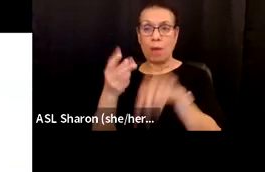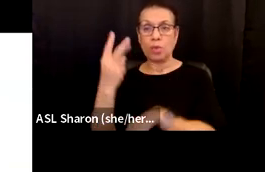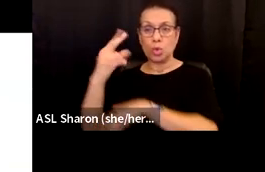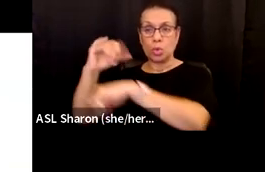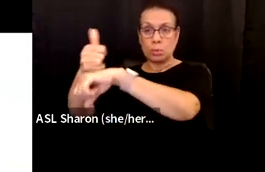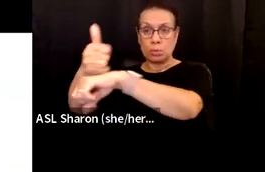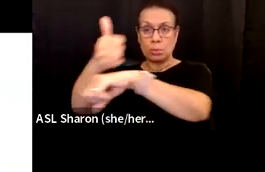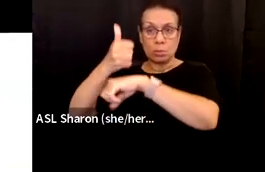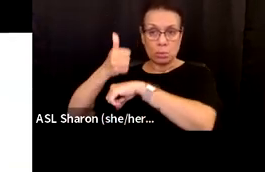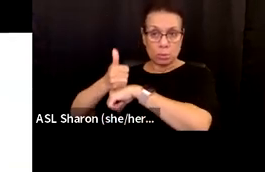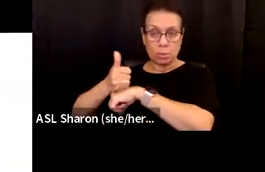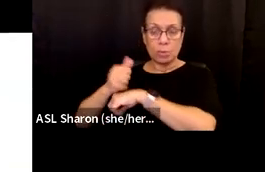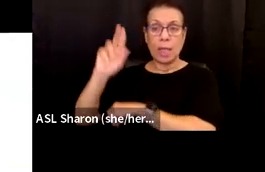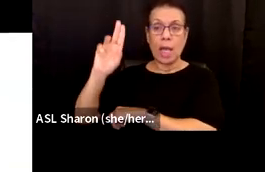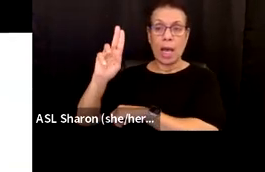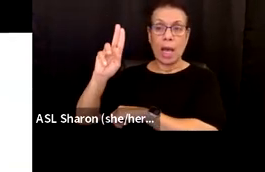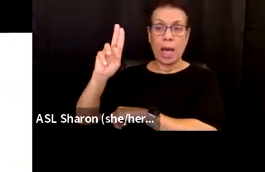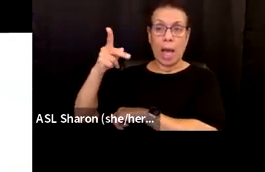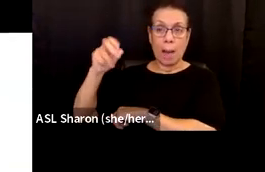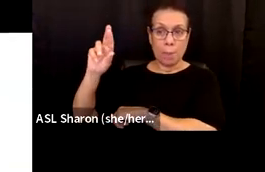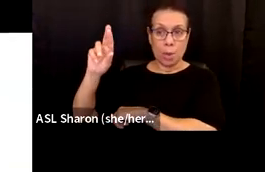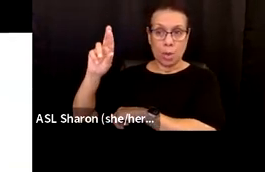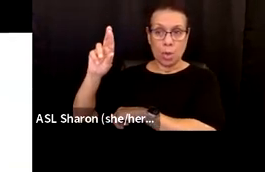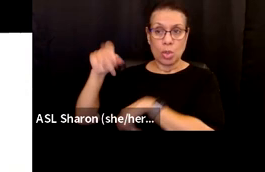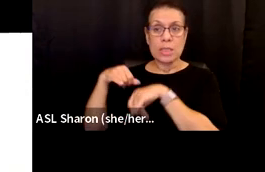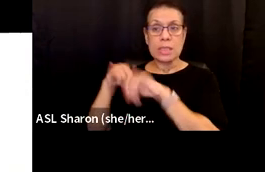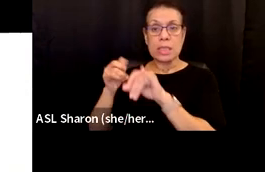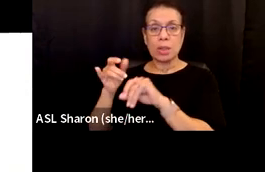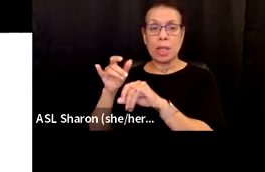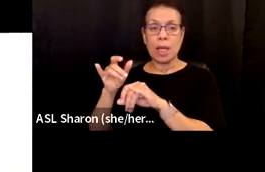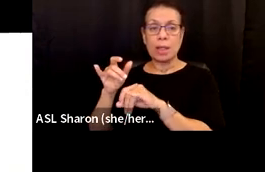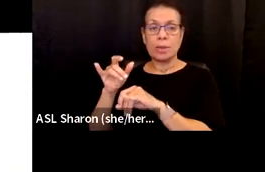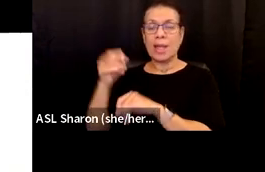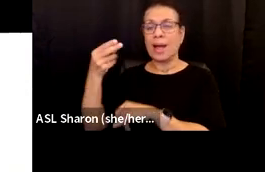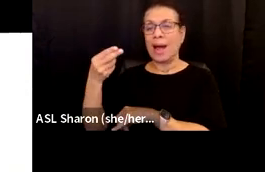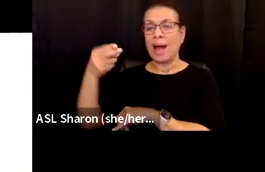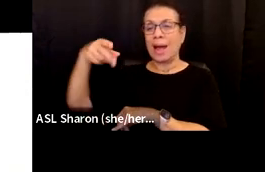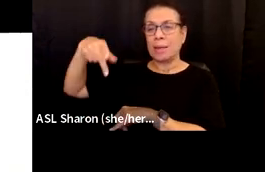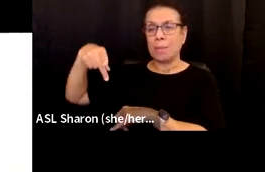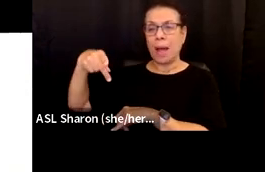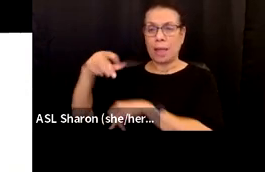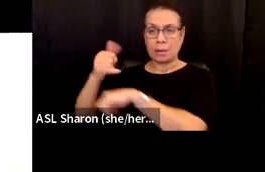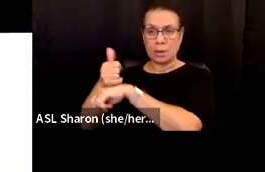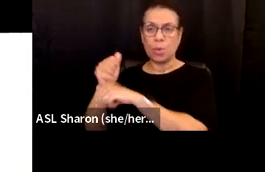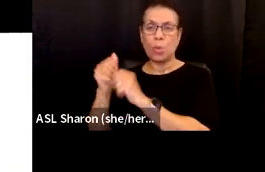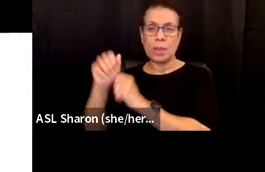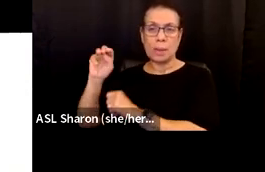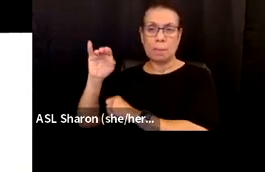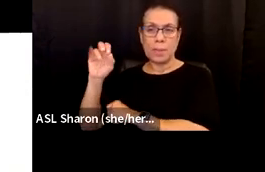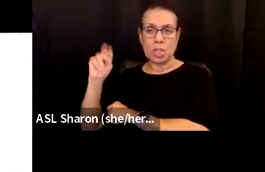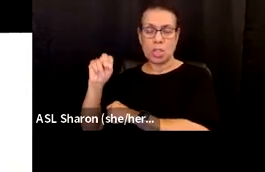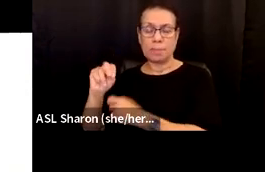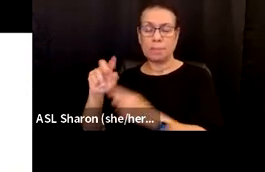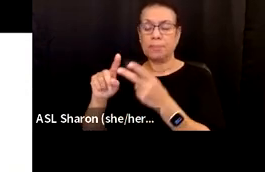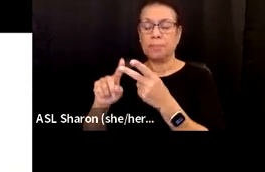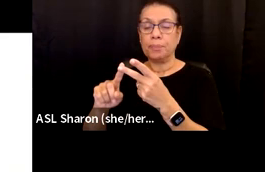have the upper campus uh is still at the old hyde park high school campus with new mission and then we have